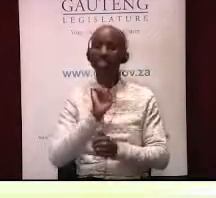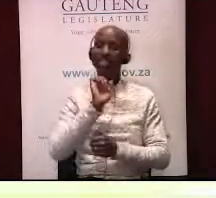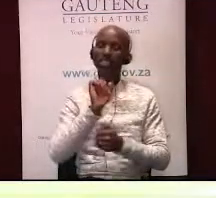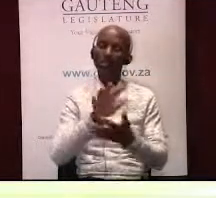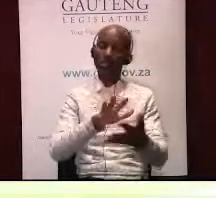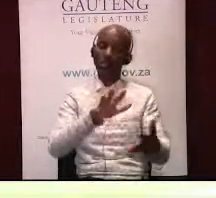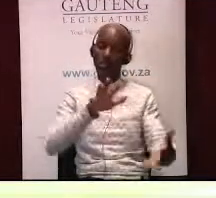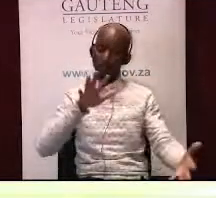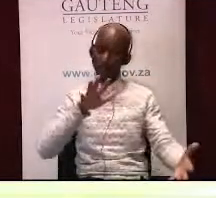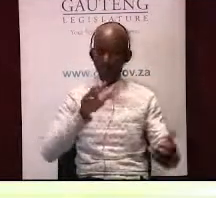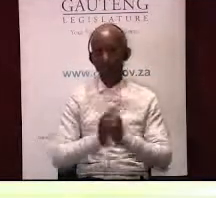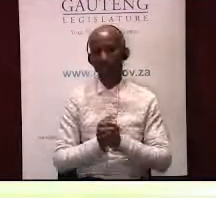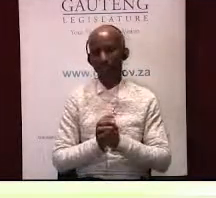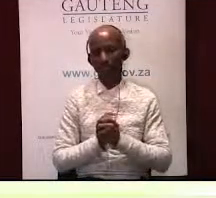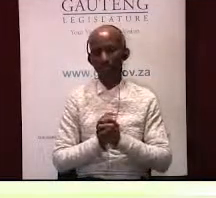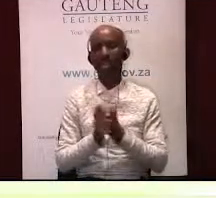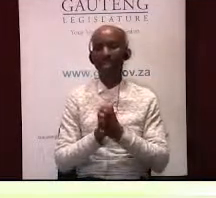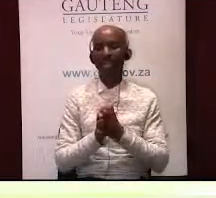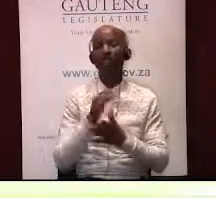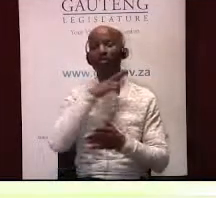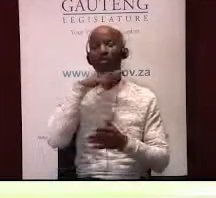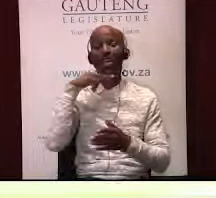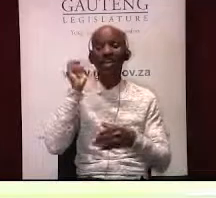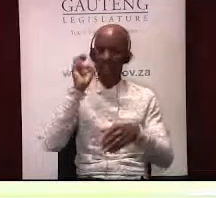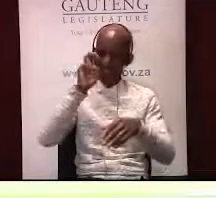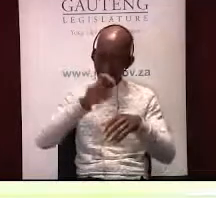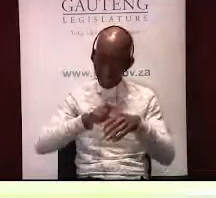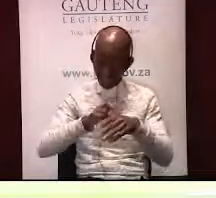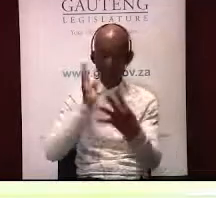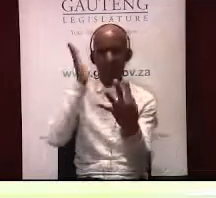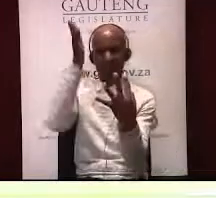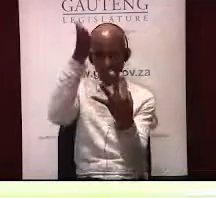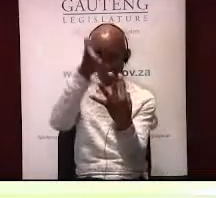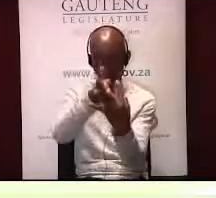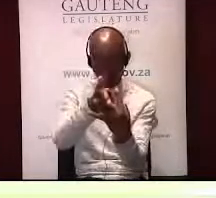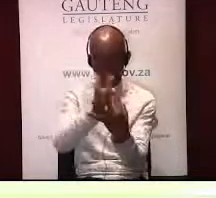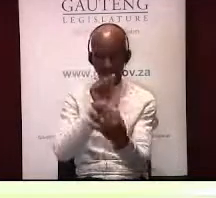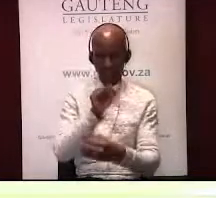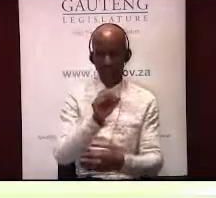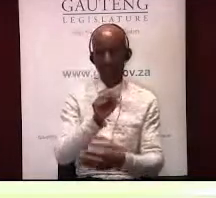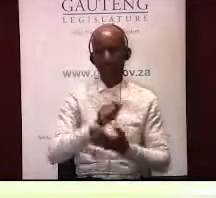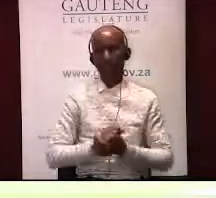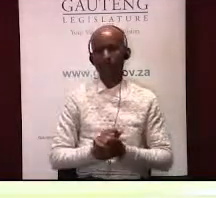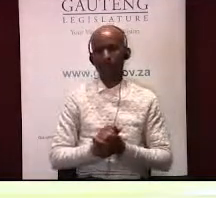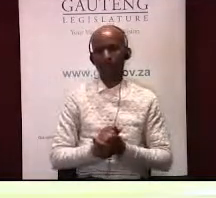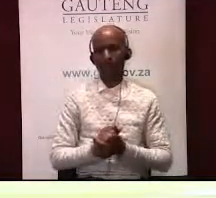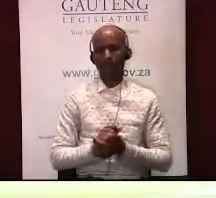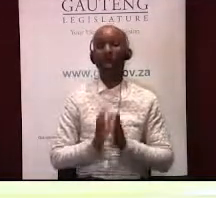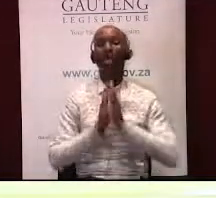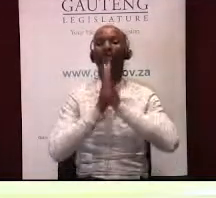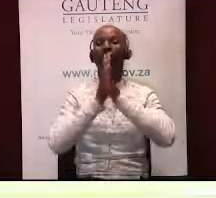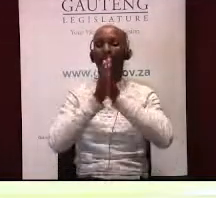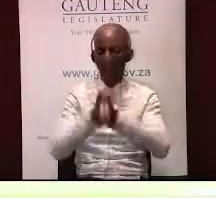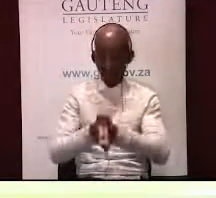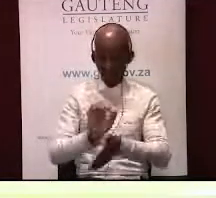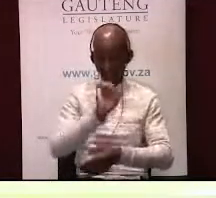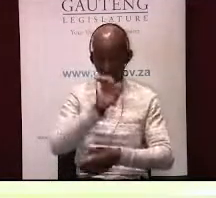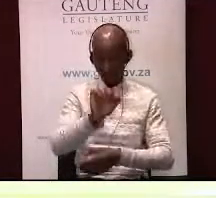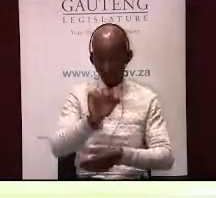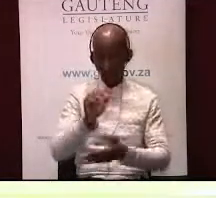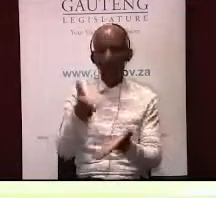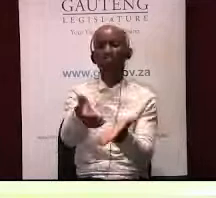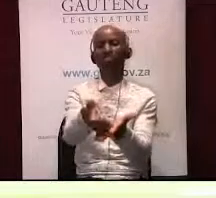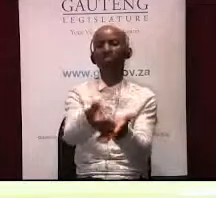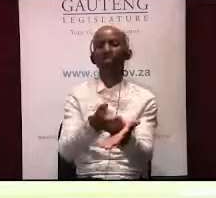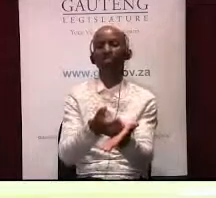huge. It's enormous. And we really need intervention in that. I appeal to you to be